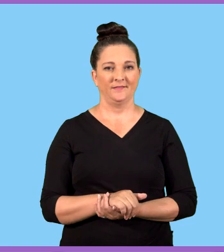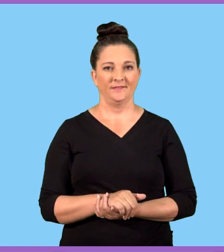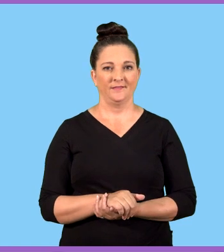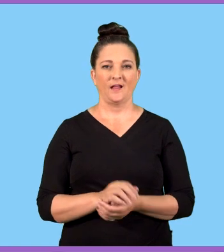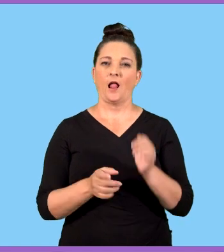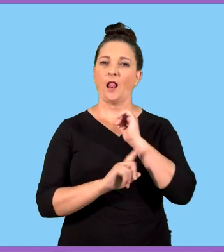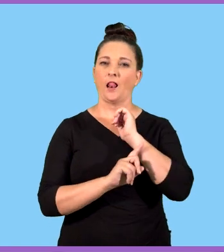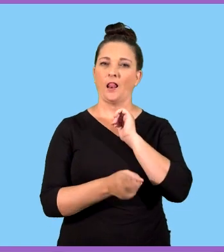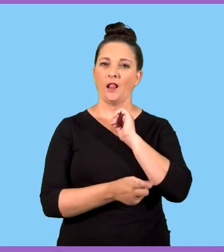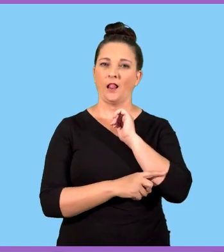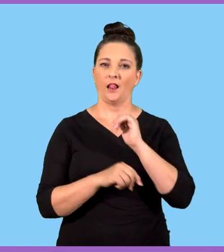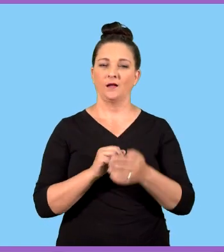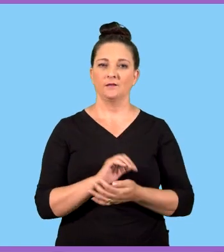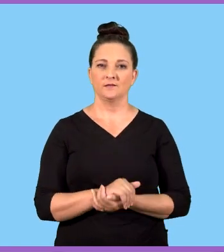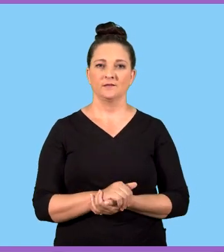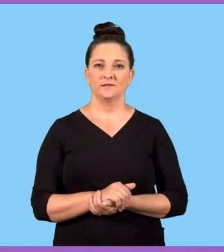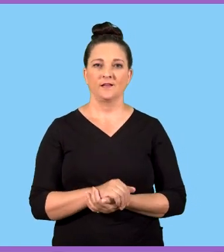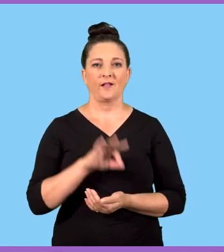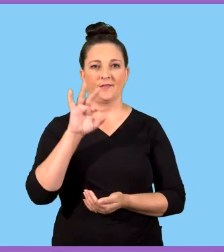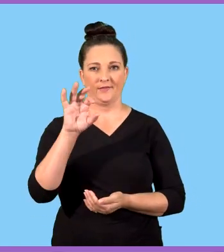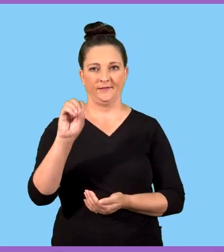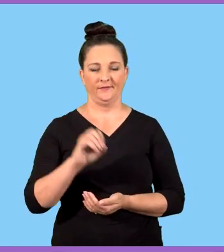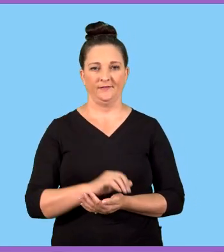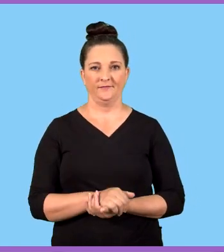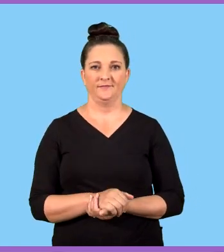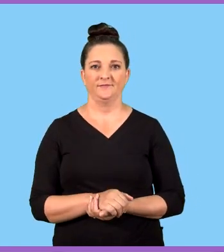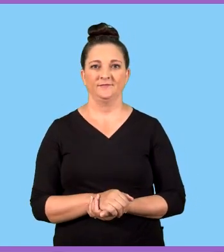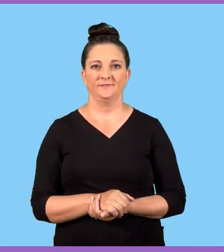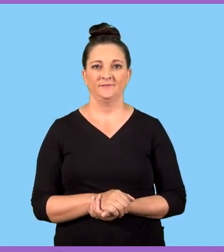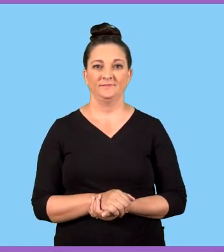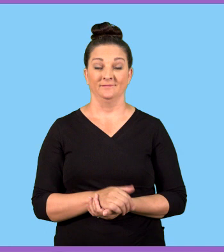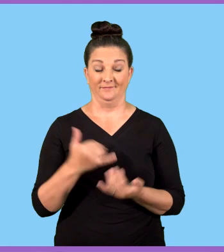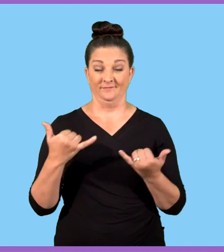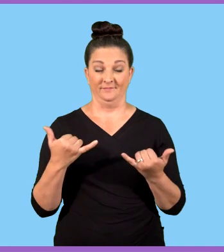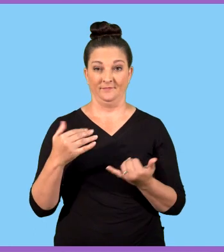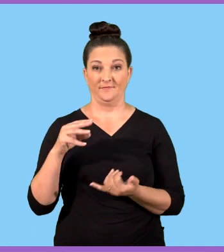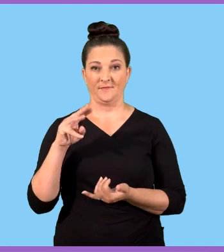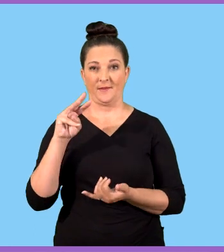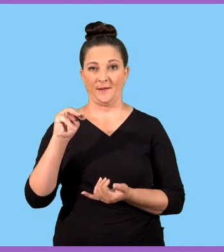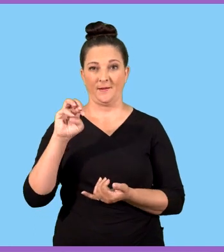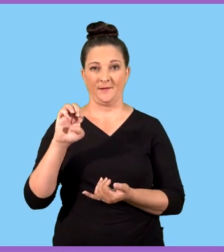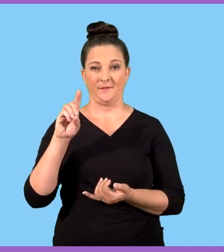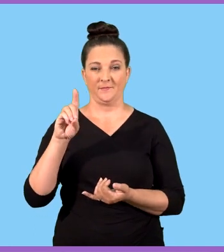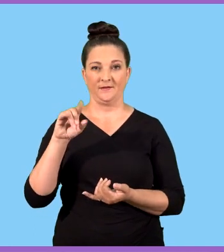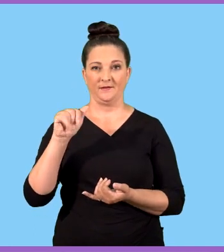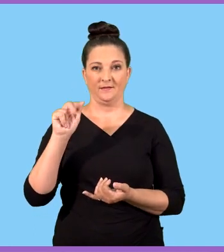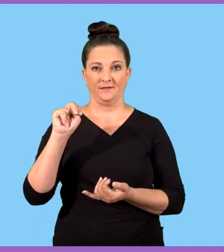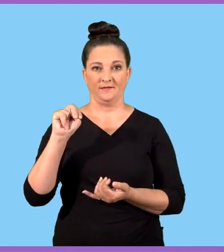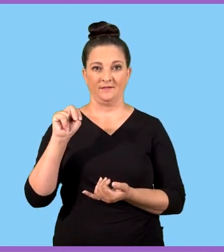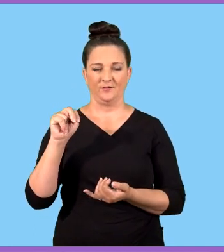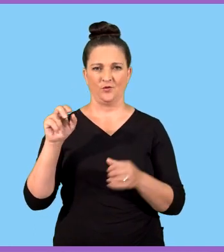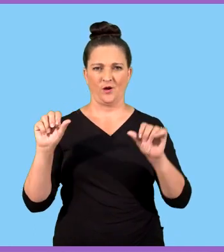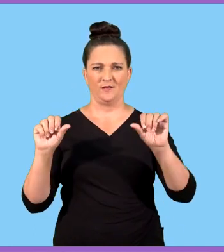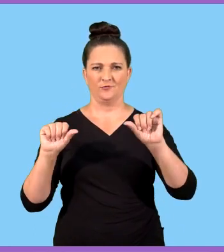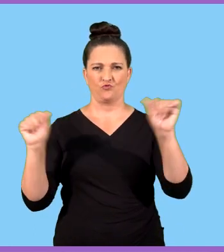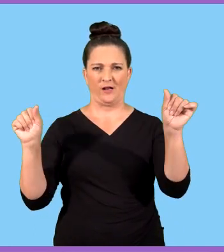28 again, and lastly, I've got 30. All right, let's find the median. So